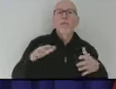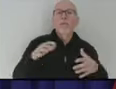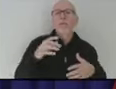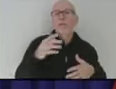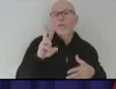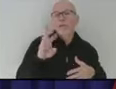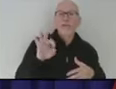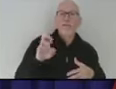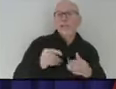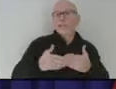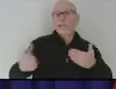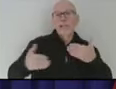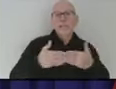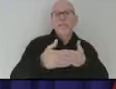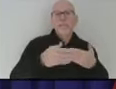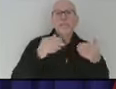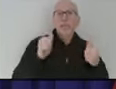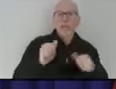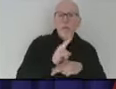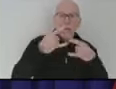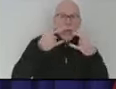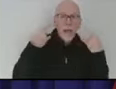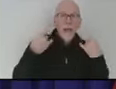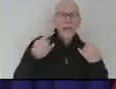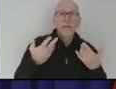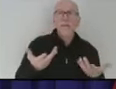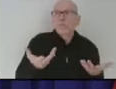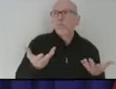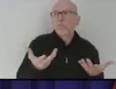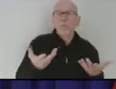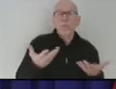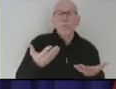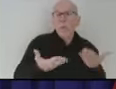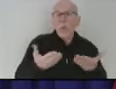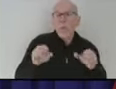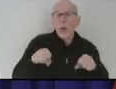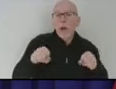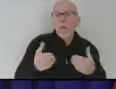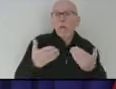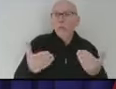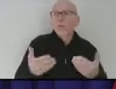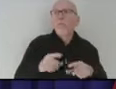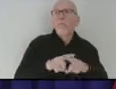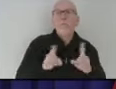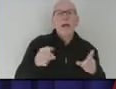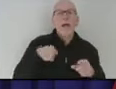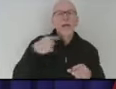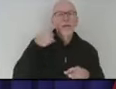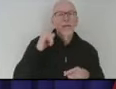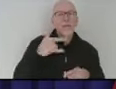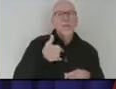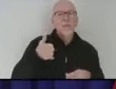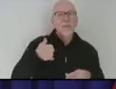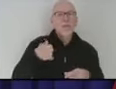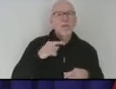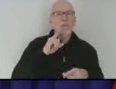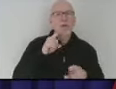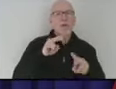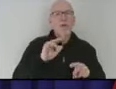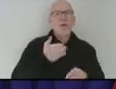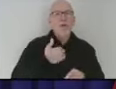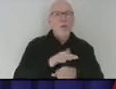6 foot, and we have the ability to wear our masks, that might quite be possible. But I think that's why we've really looked to our local